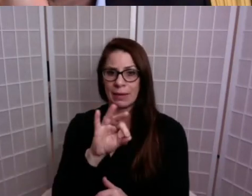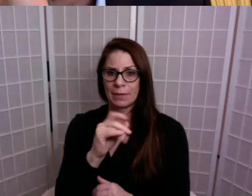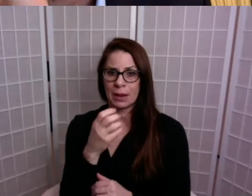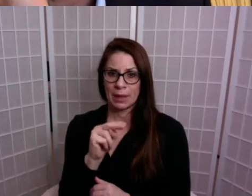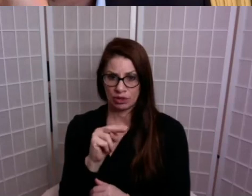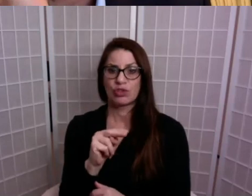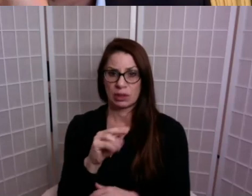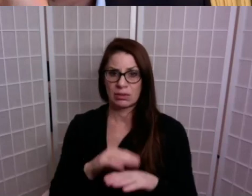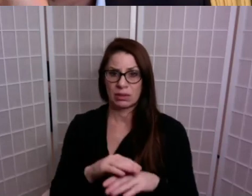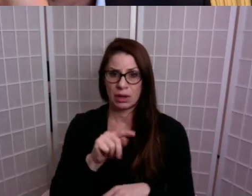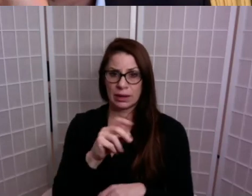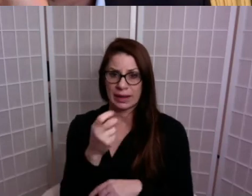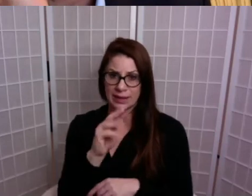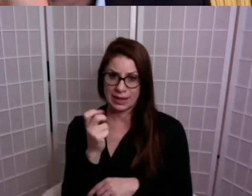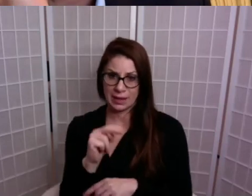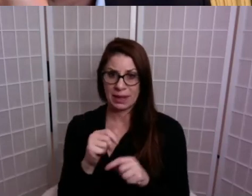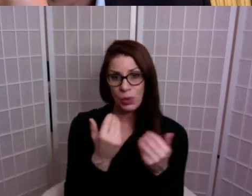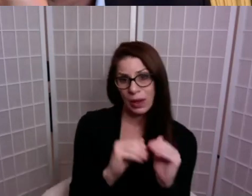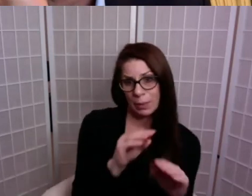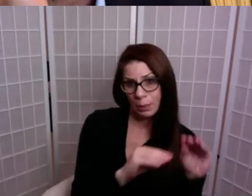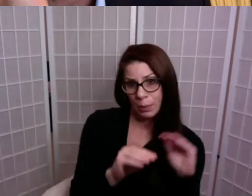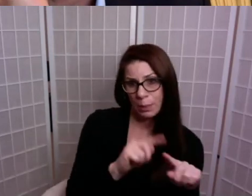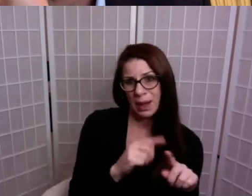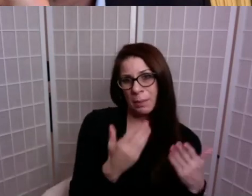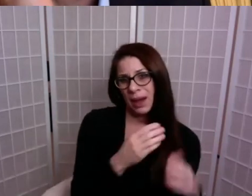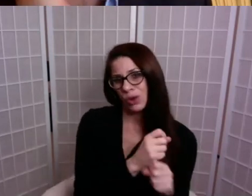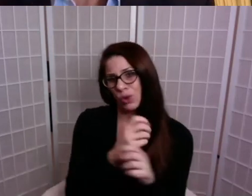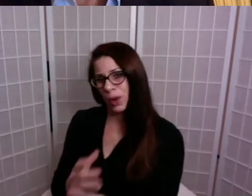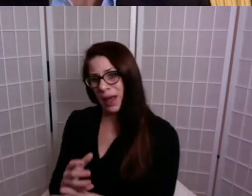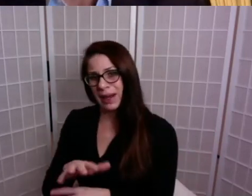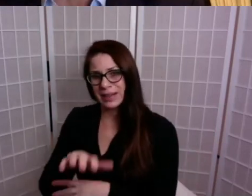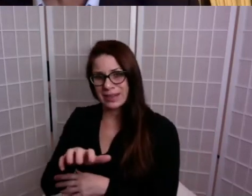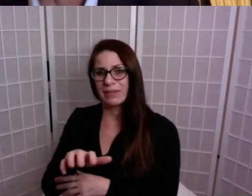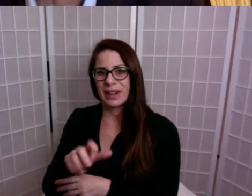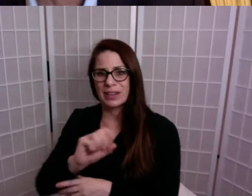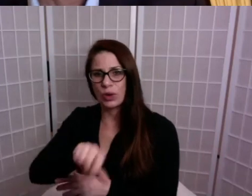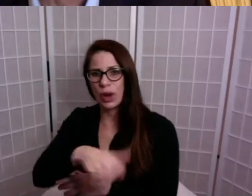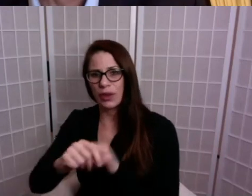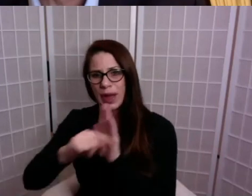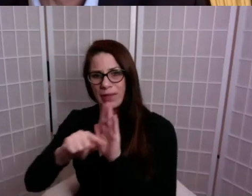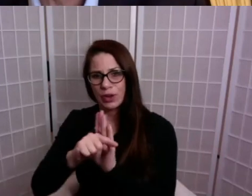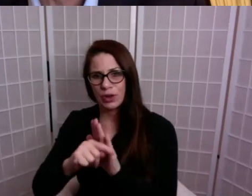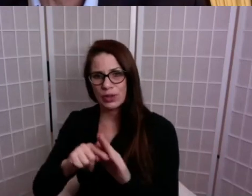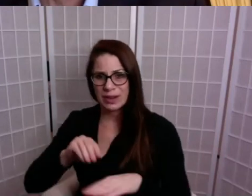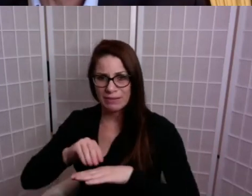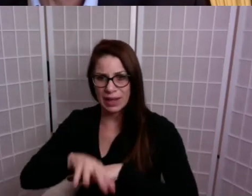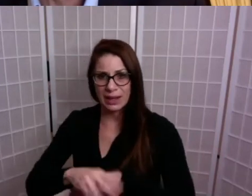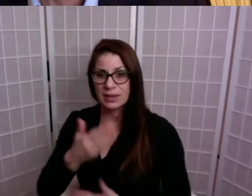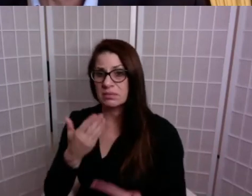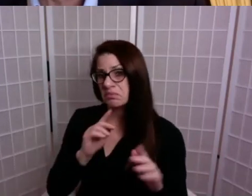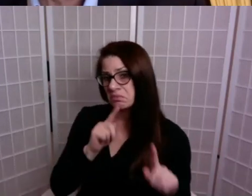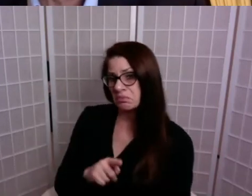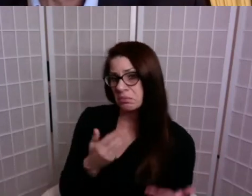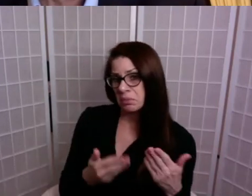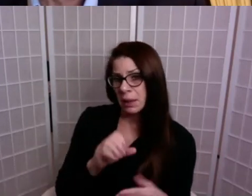tendon a little bit by limiting the motion, but then you might create stiffness or have other adverse effects that can result. So the answer is probably a splint would